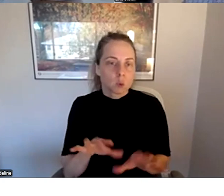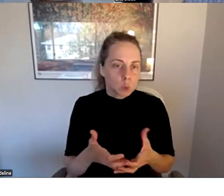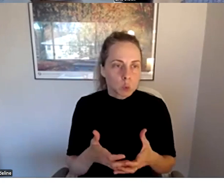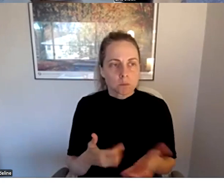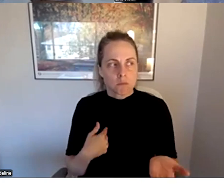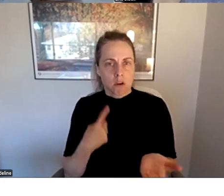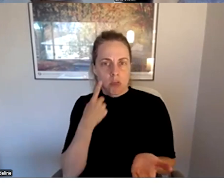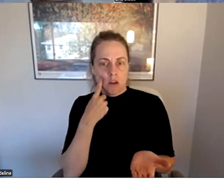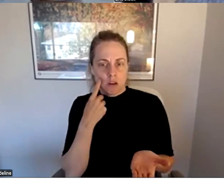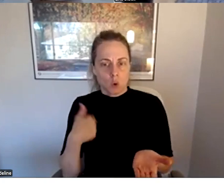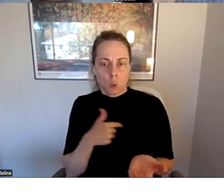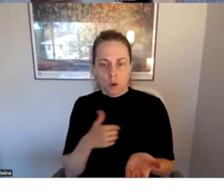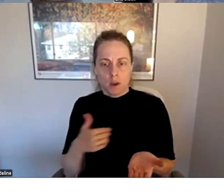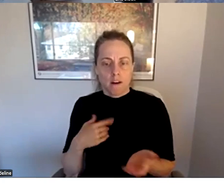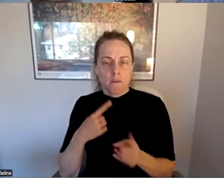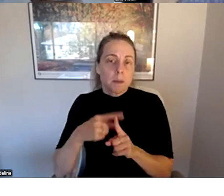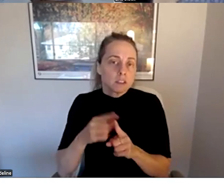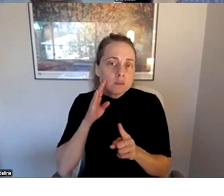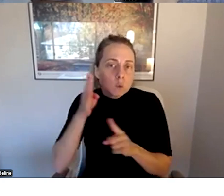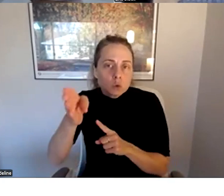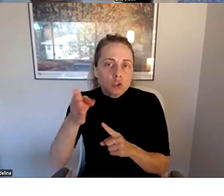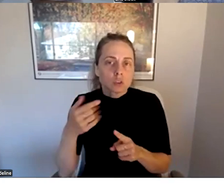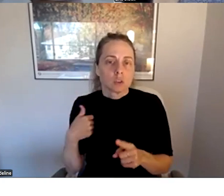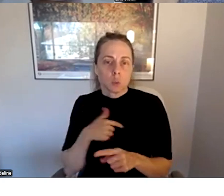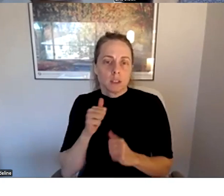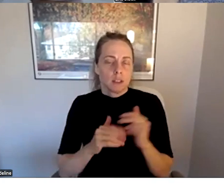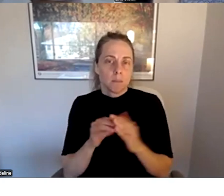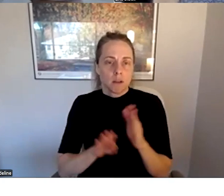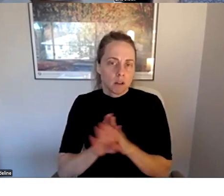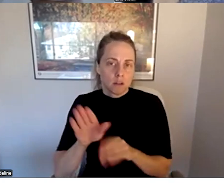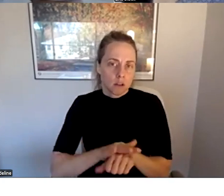think, you know, we have a positive future that we can build upon.